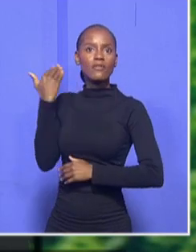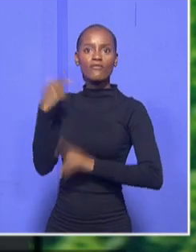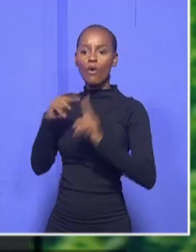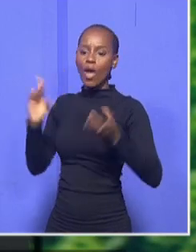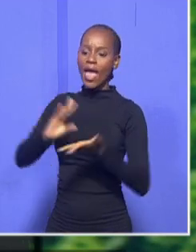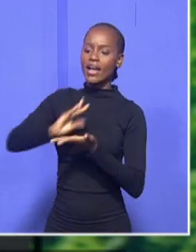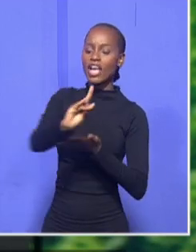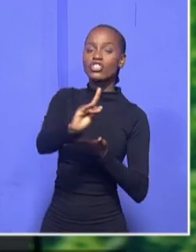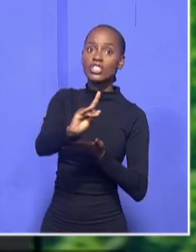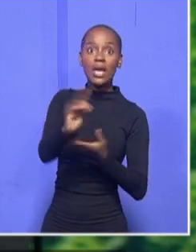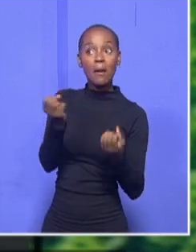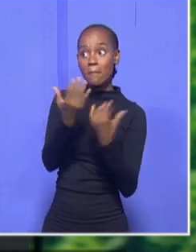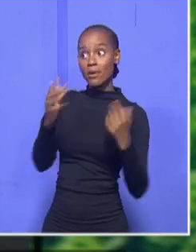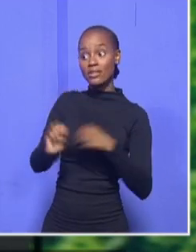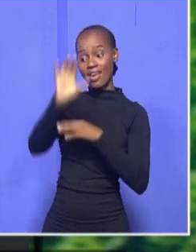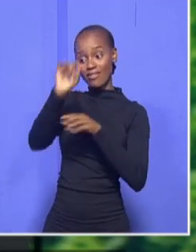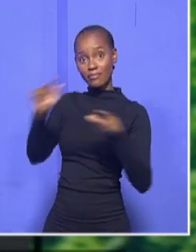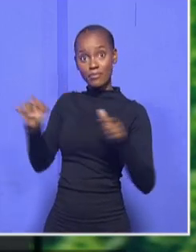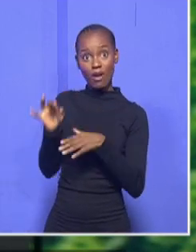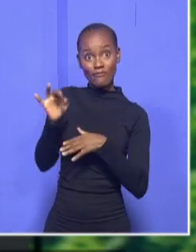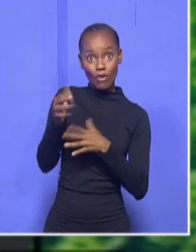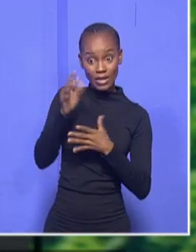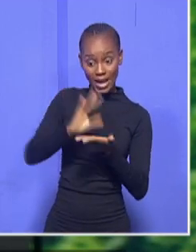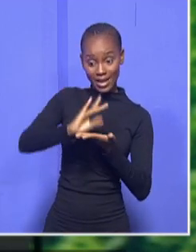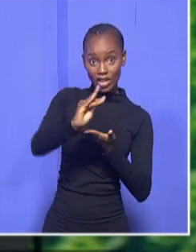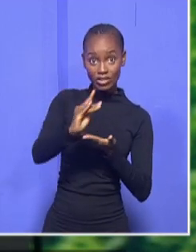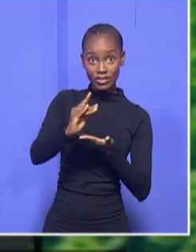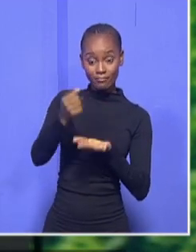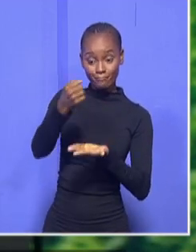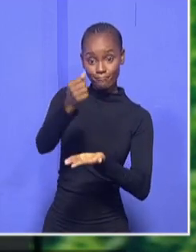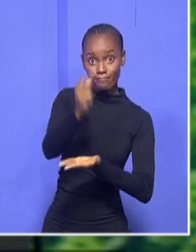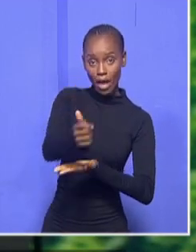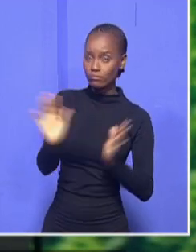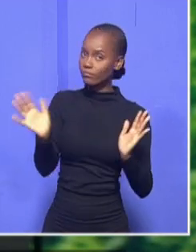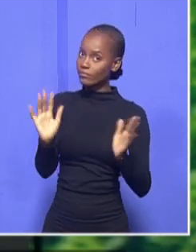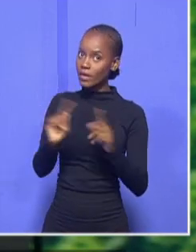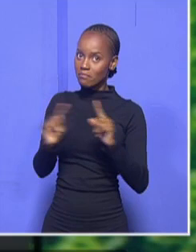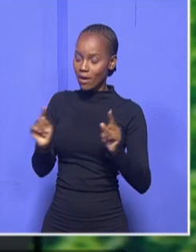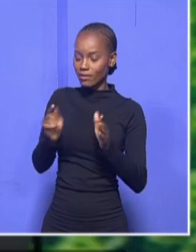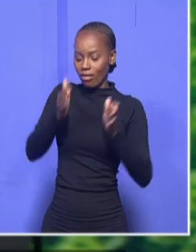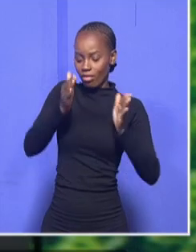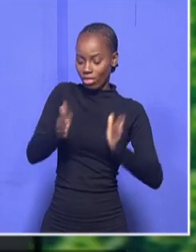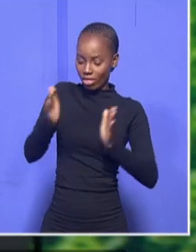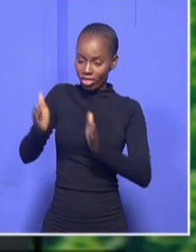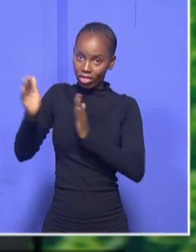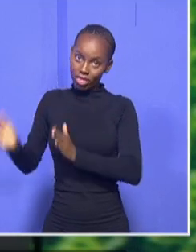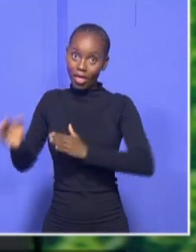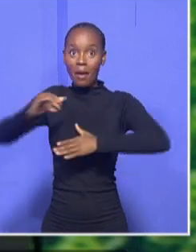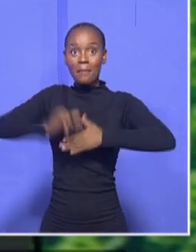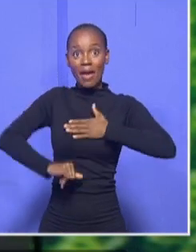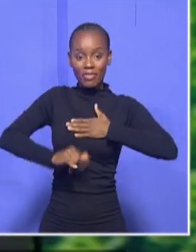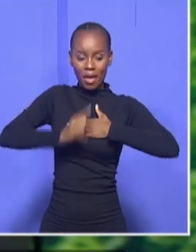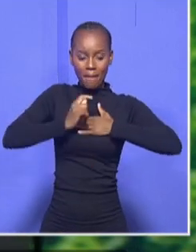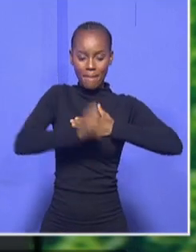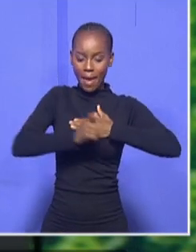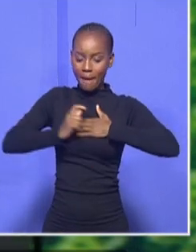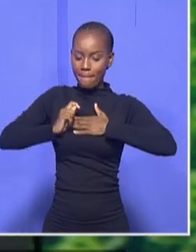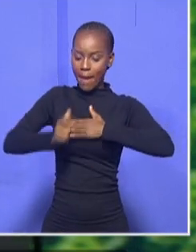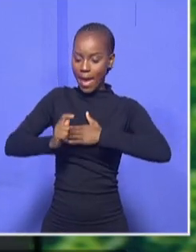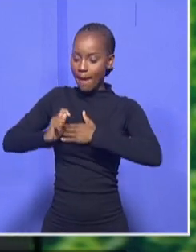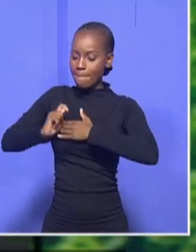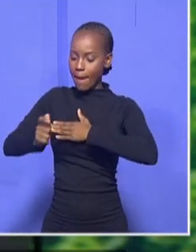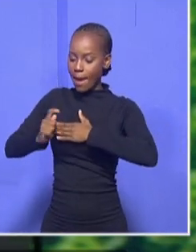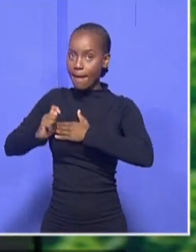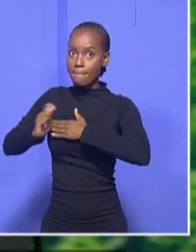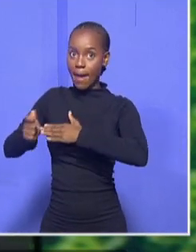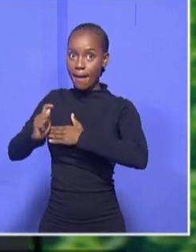north of 500,000 rand. What we have done is we've broken it down into more affordable monthly payments. So you can get solar from